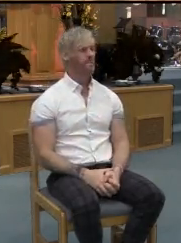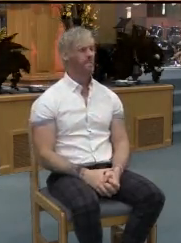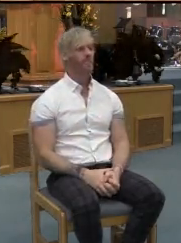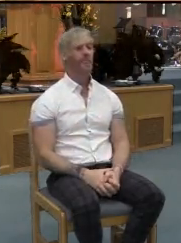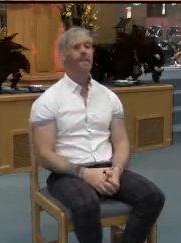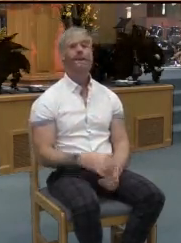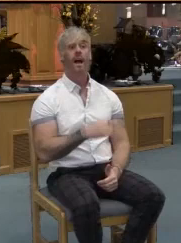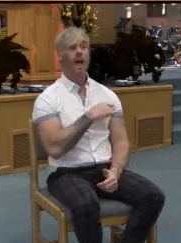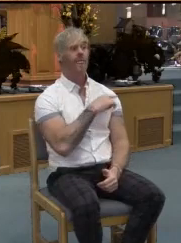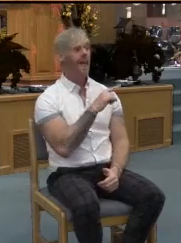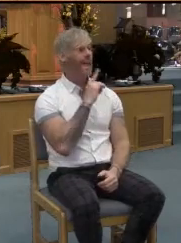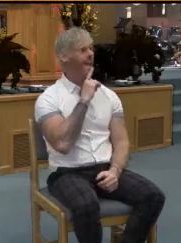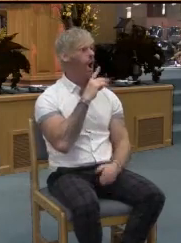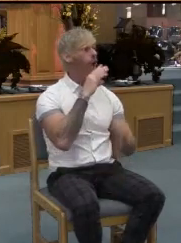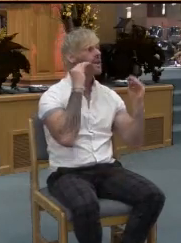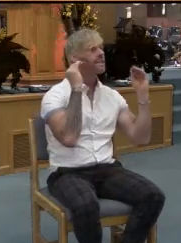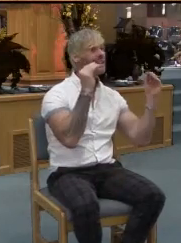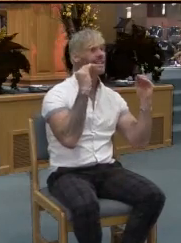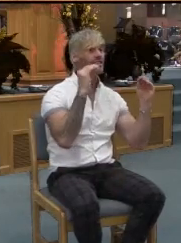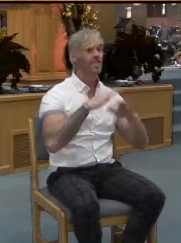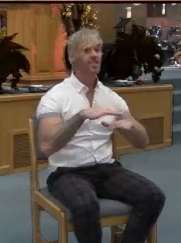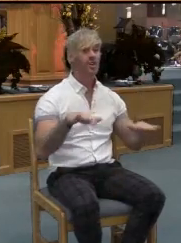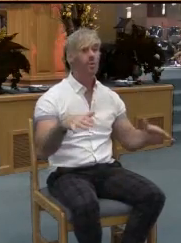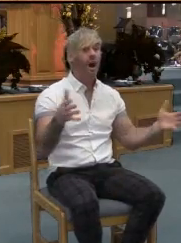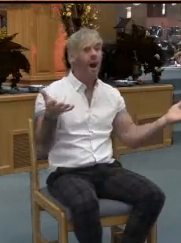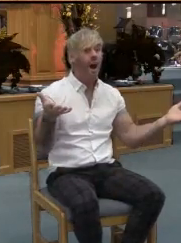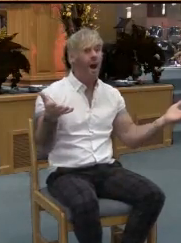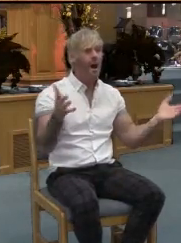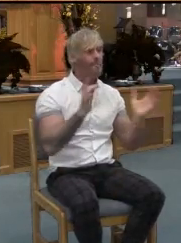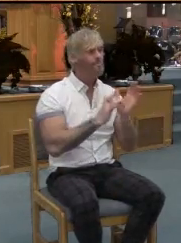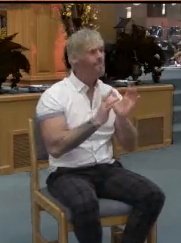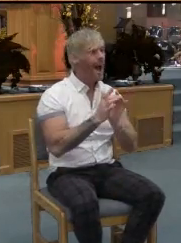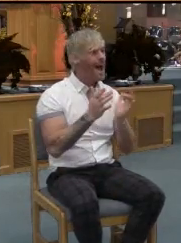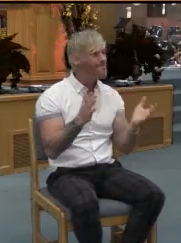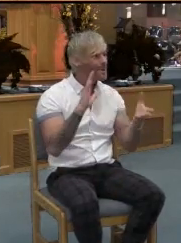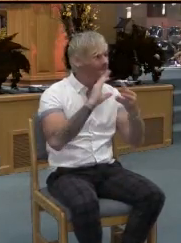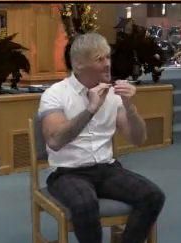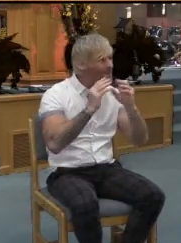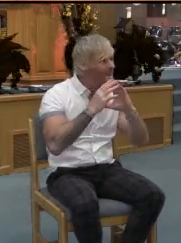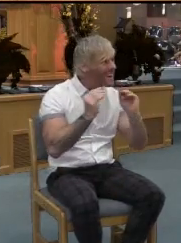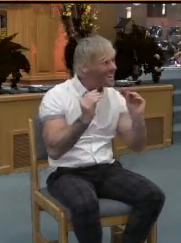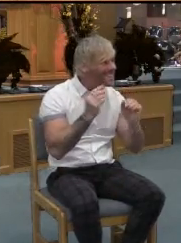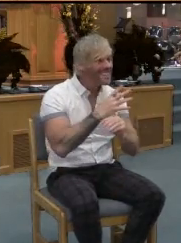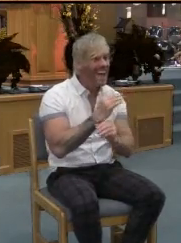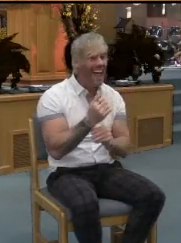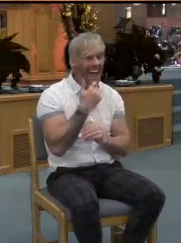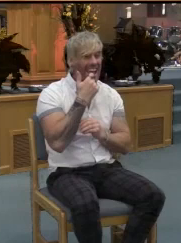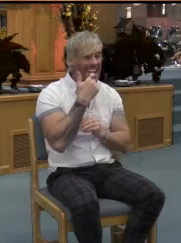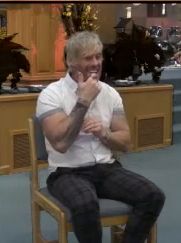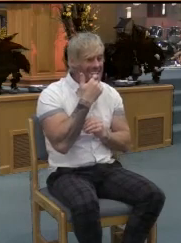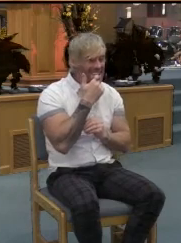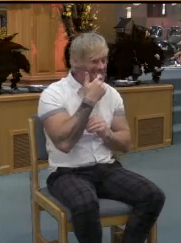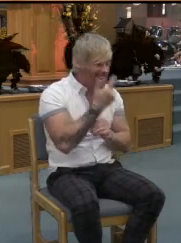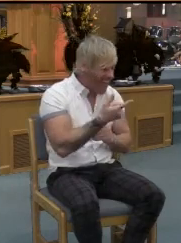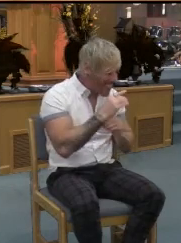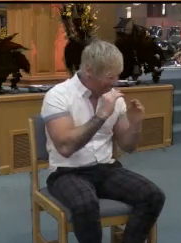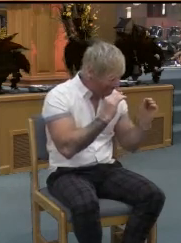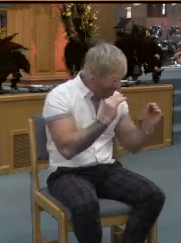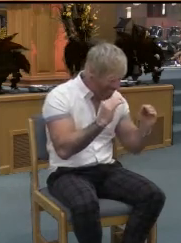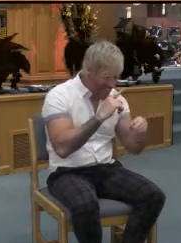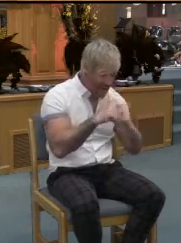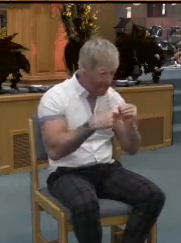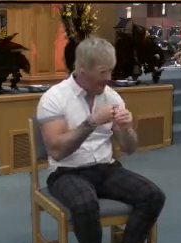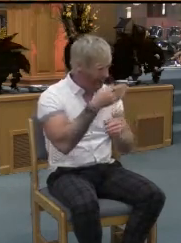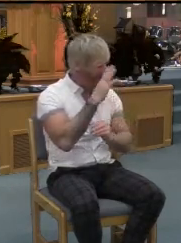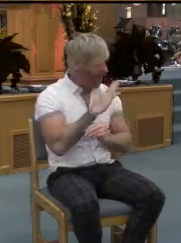children Bible stories. They're over there teaching them to believe in God. They're